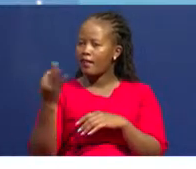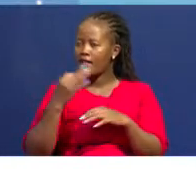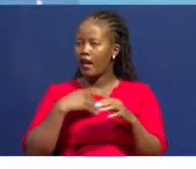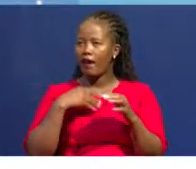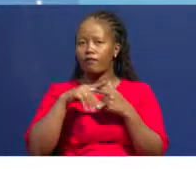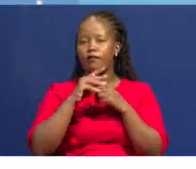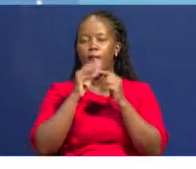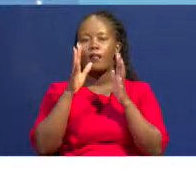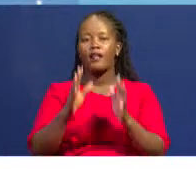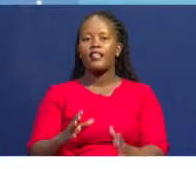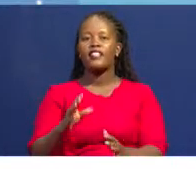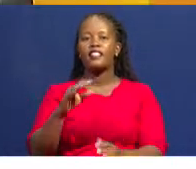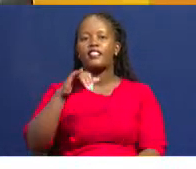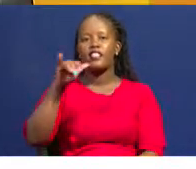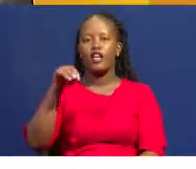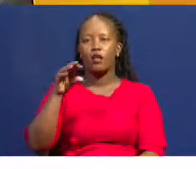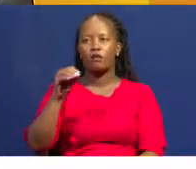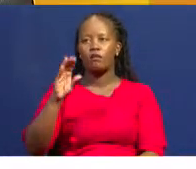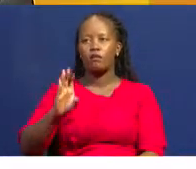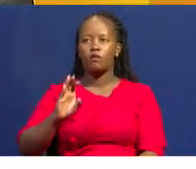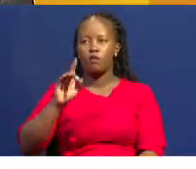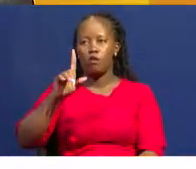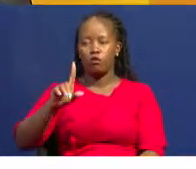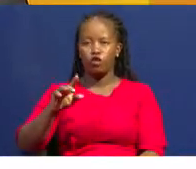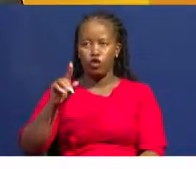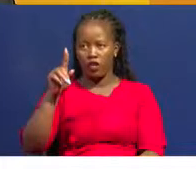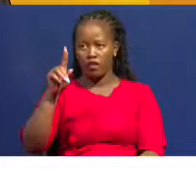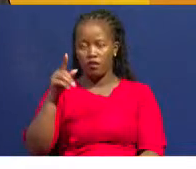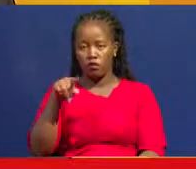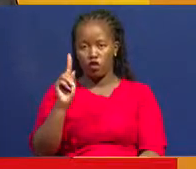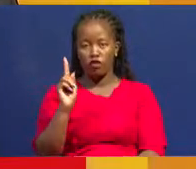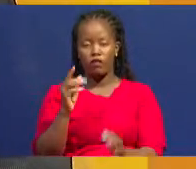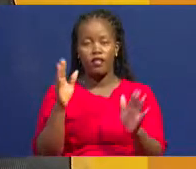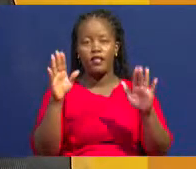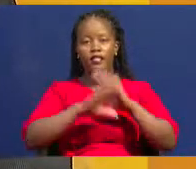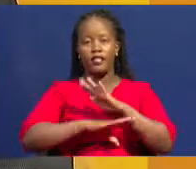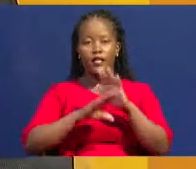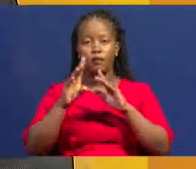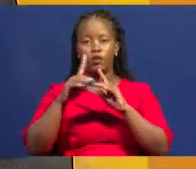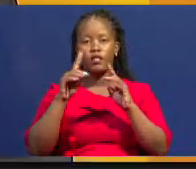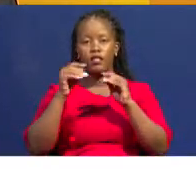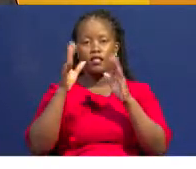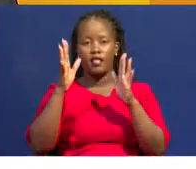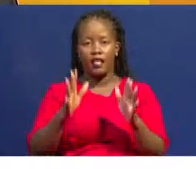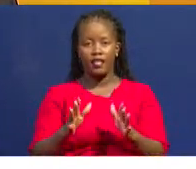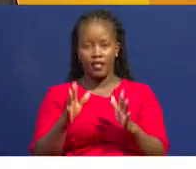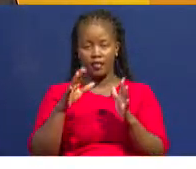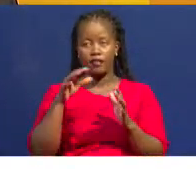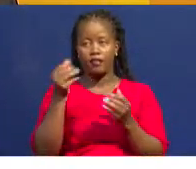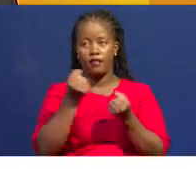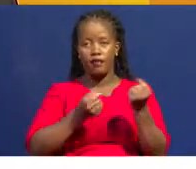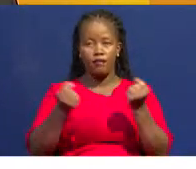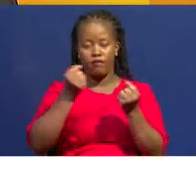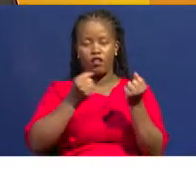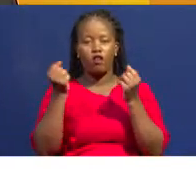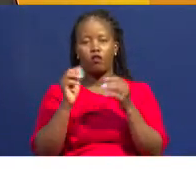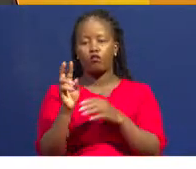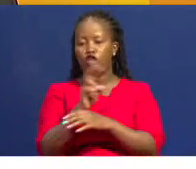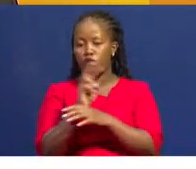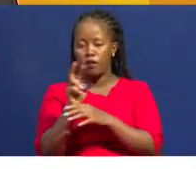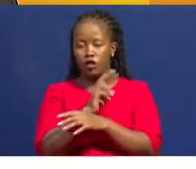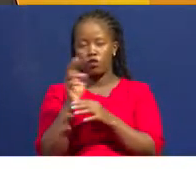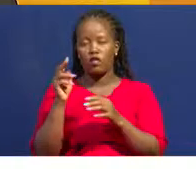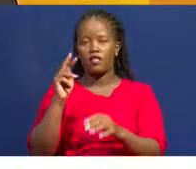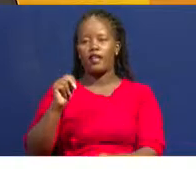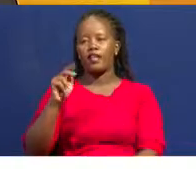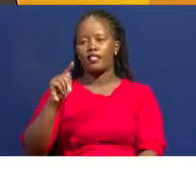Engineer Joel Akomo Opere. Engineer Joel is the Deputy Director, Motor Vehicle Inspection at NTSA. Karibu sana,